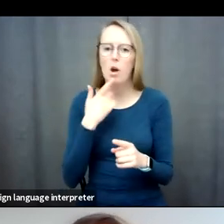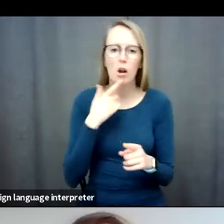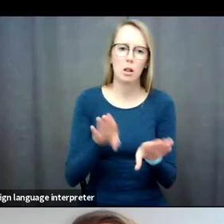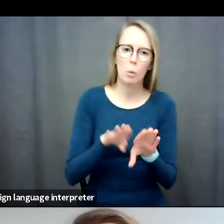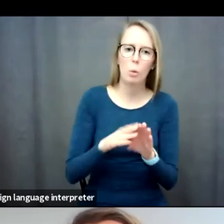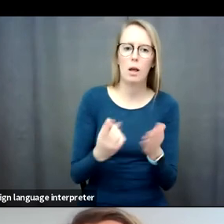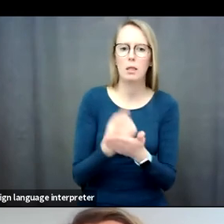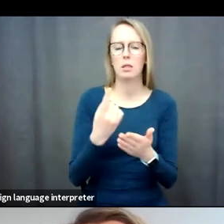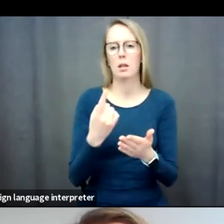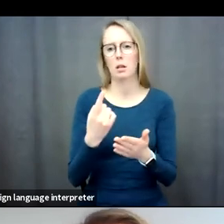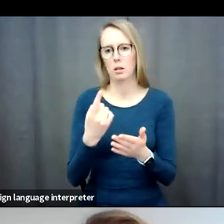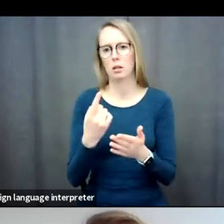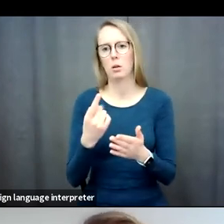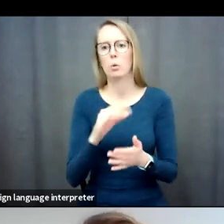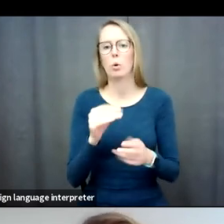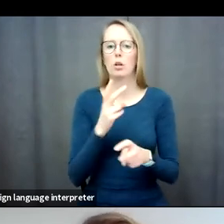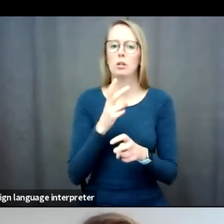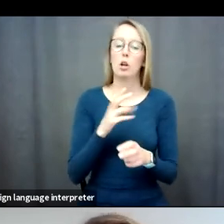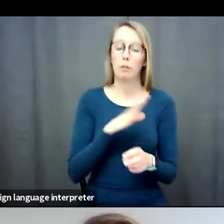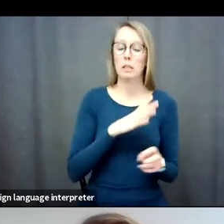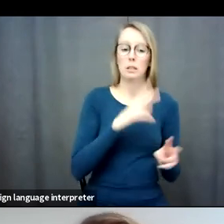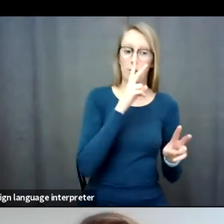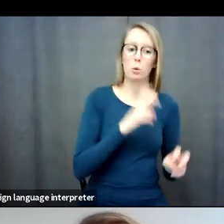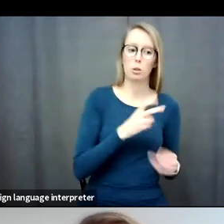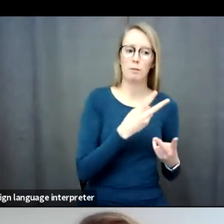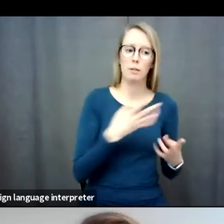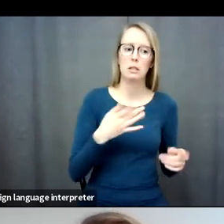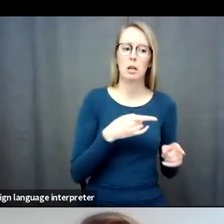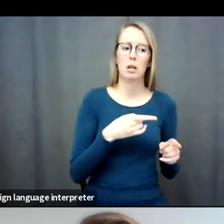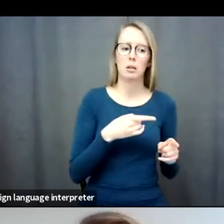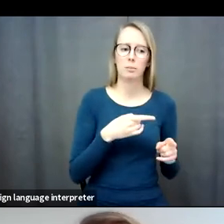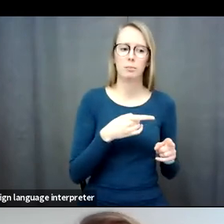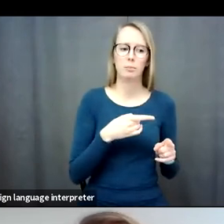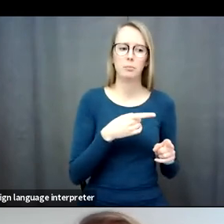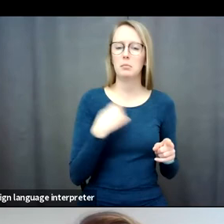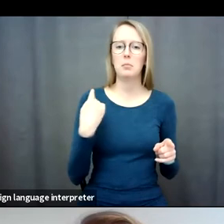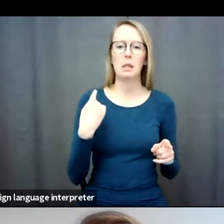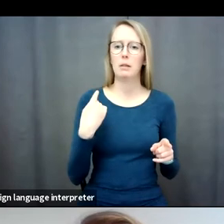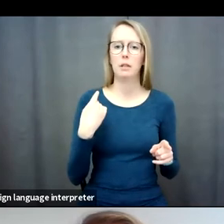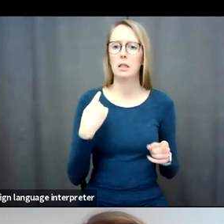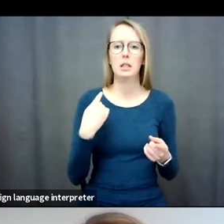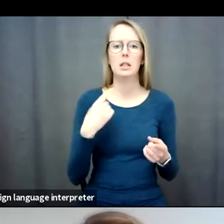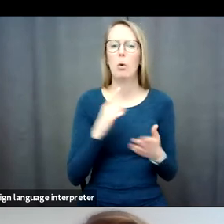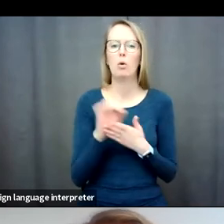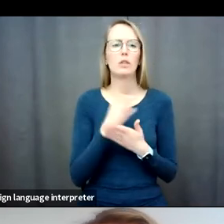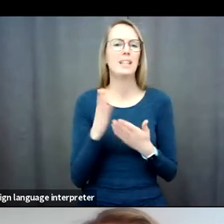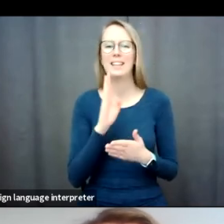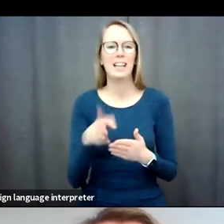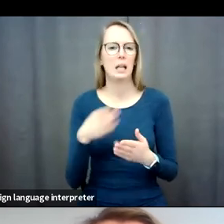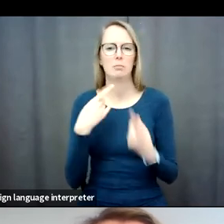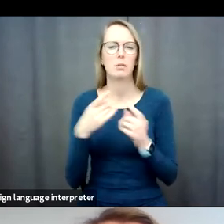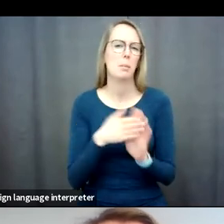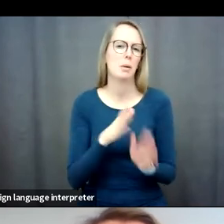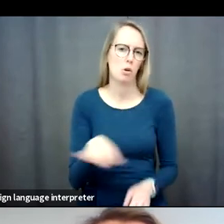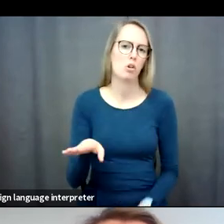And lots of investigations show that we don't talk to the children directly enough about